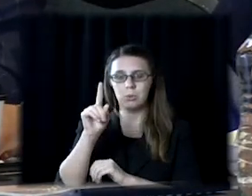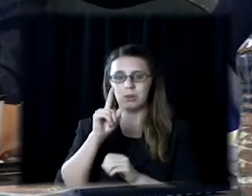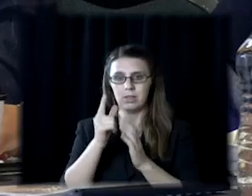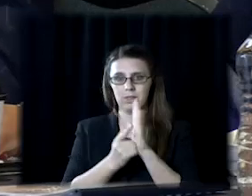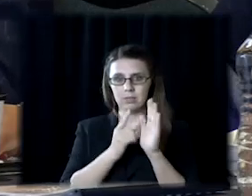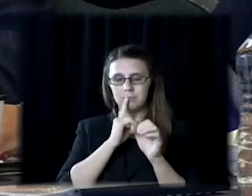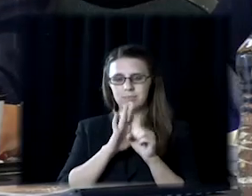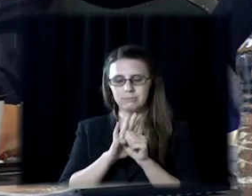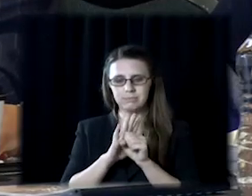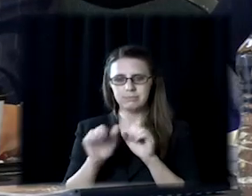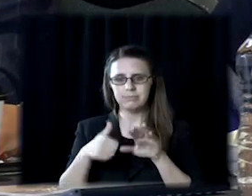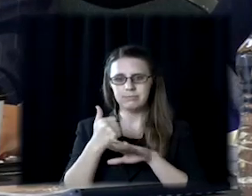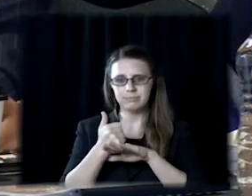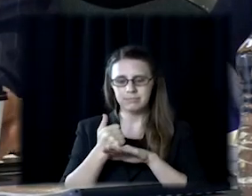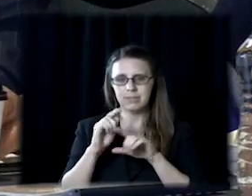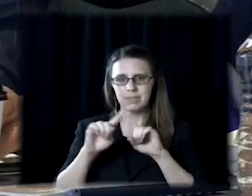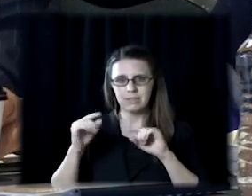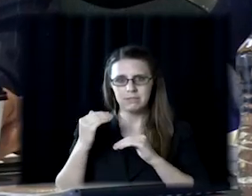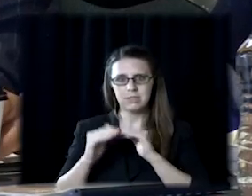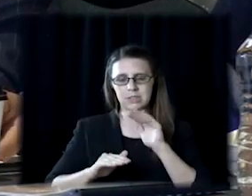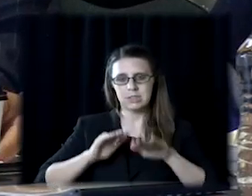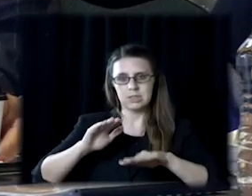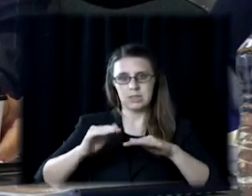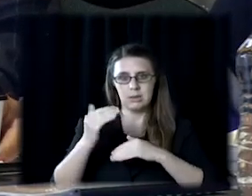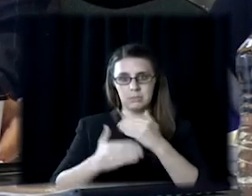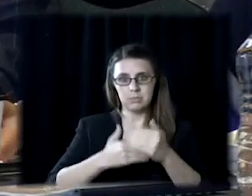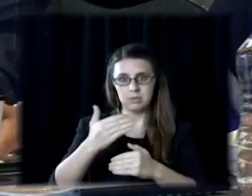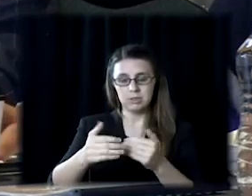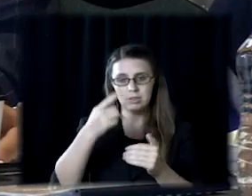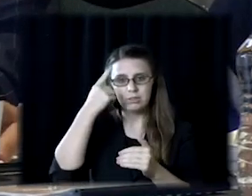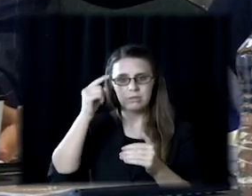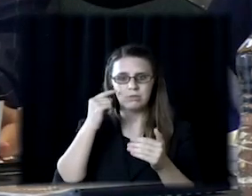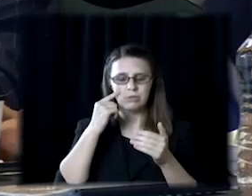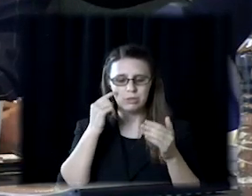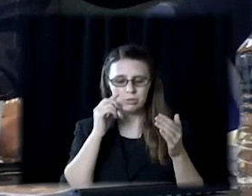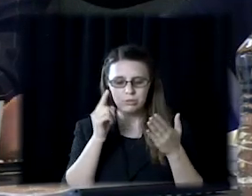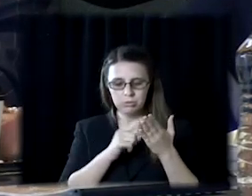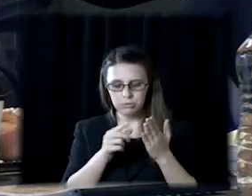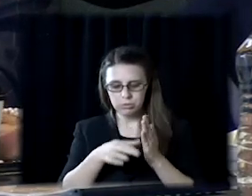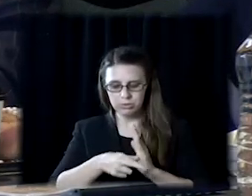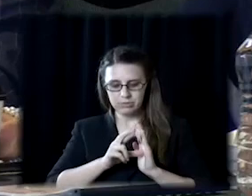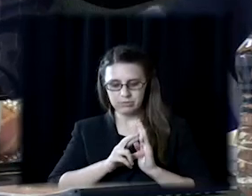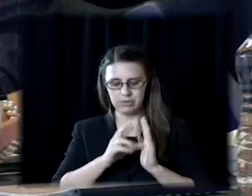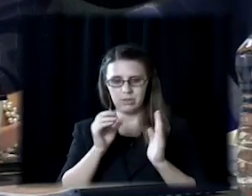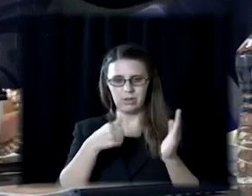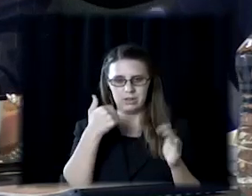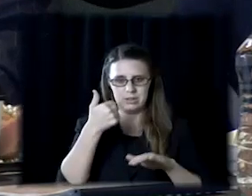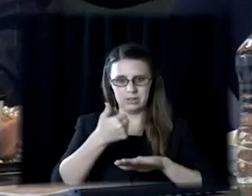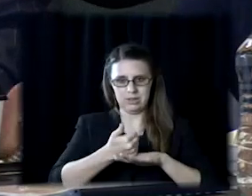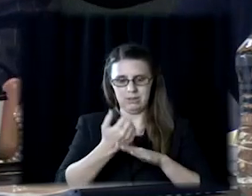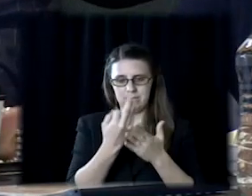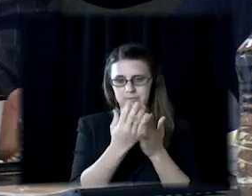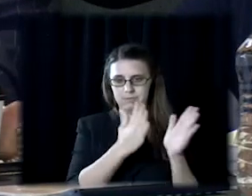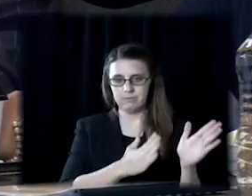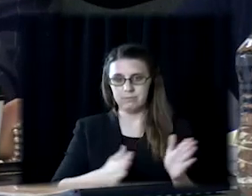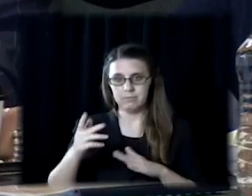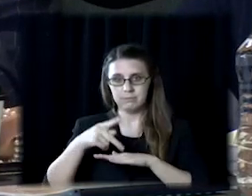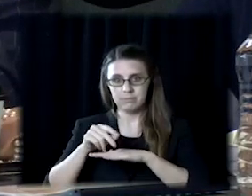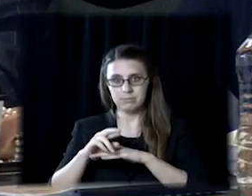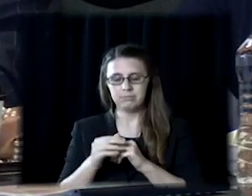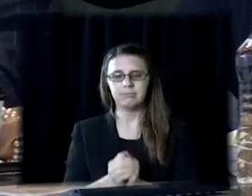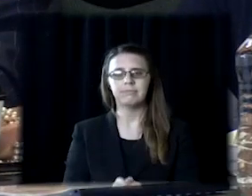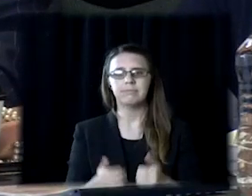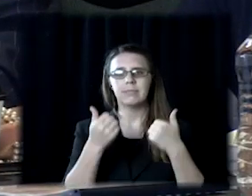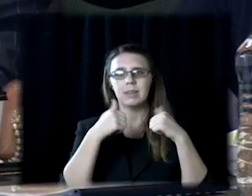establishes a multi-step procedure for the development, review, and approval of a fiscal plan for the Commonwealth of Puerto Rico, and whereas on